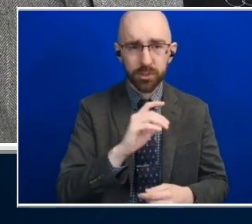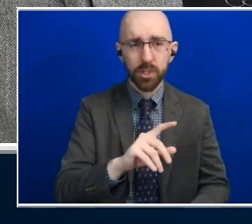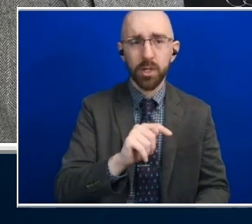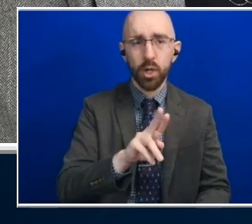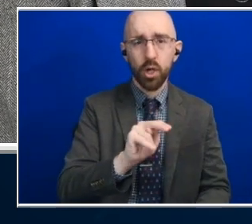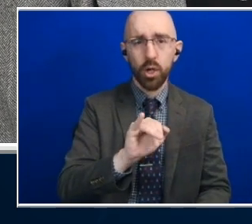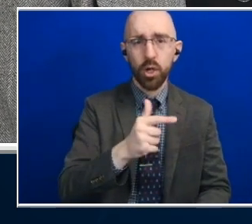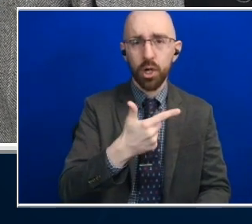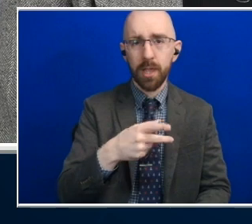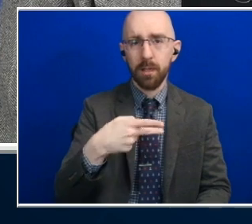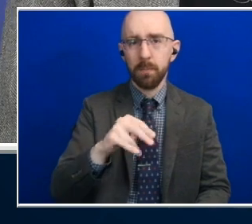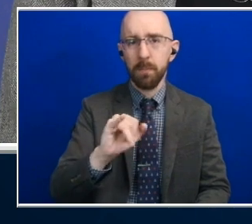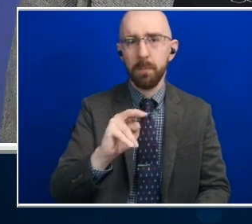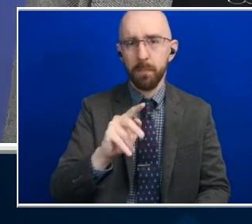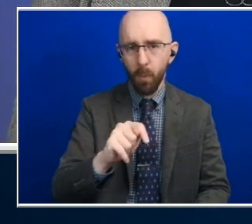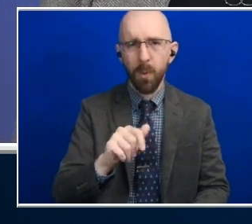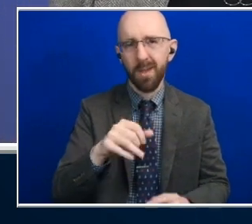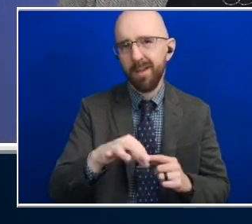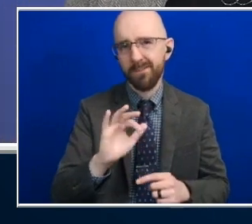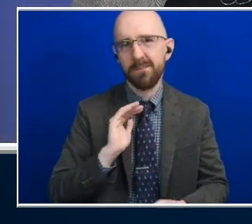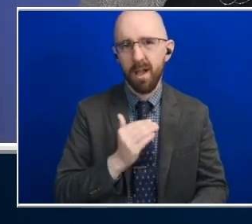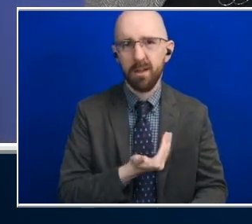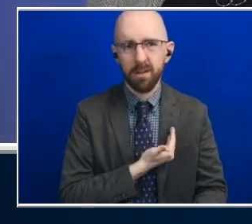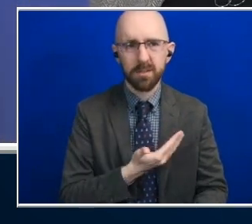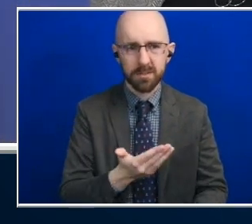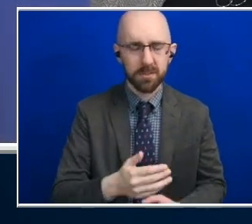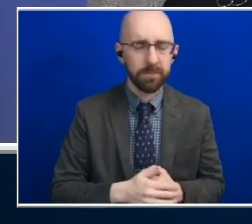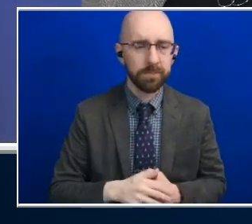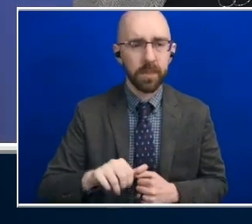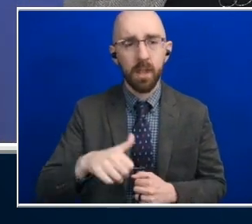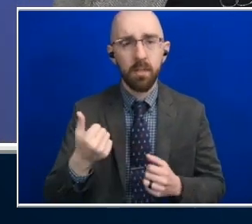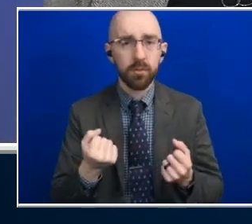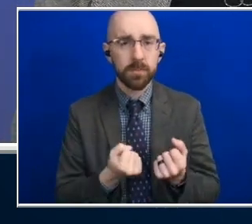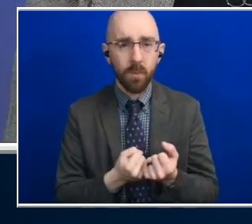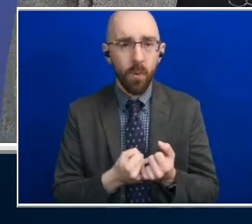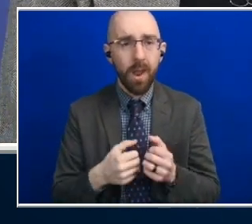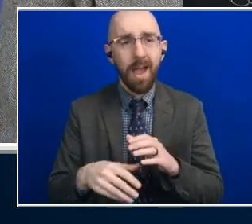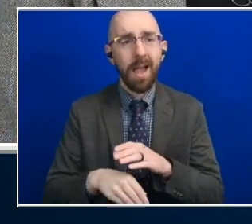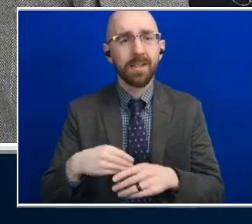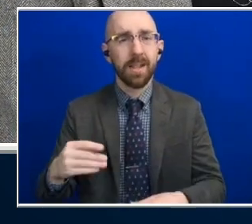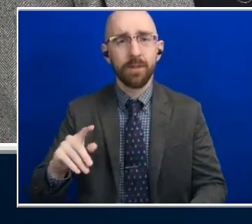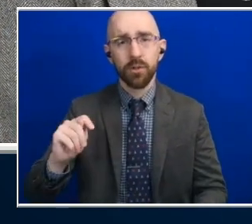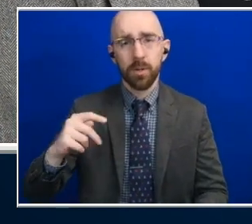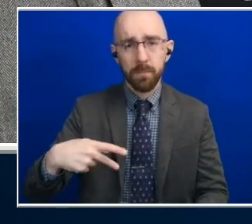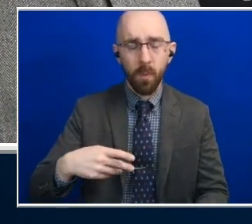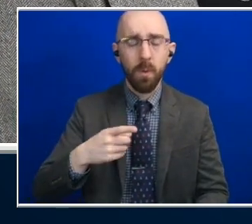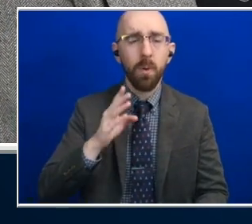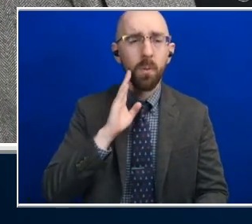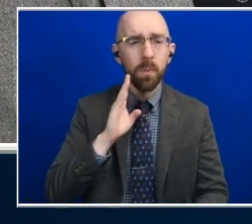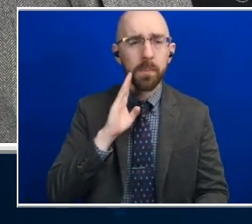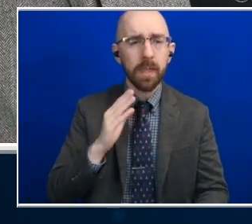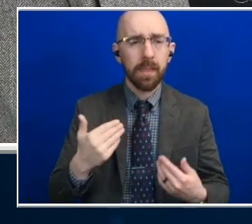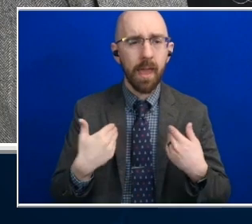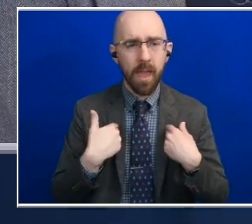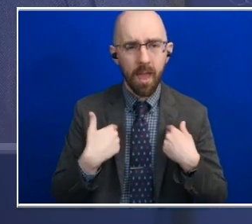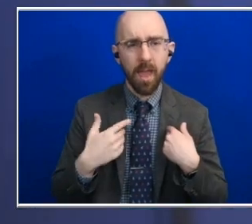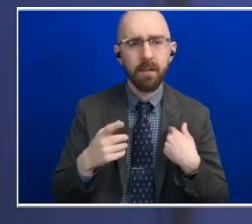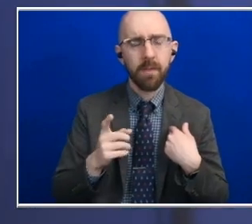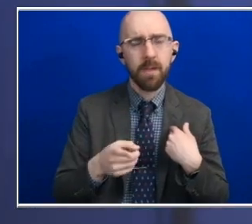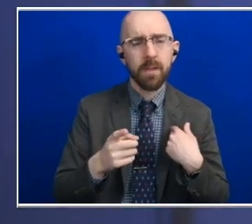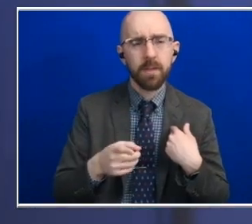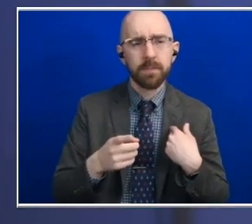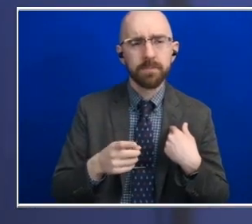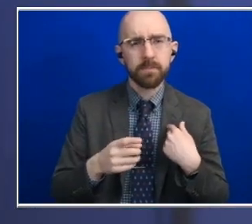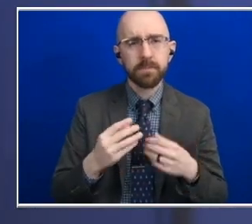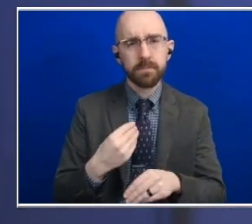able to find us. Other support that's outside of Turning Point would be that there is a virtual support group